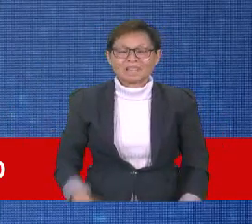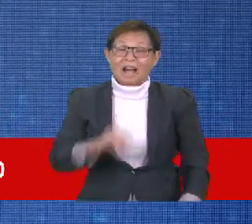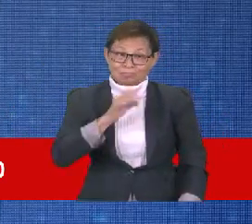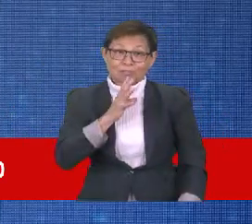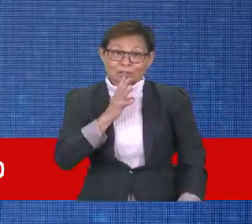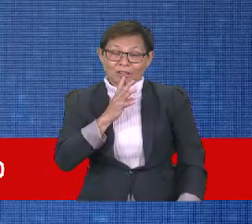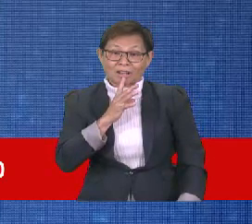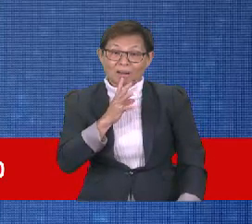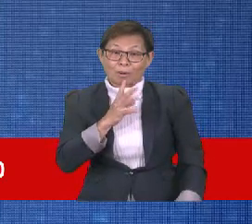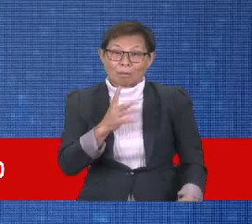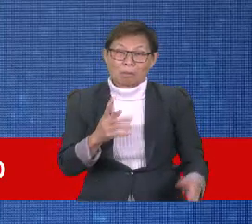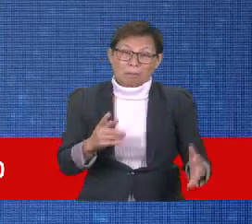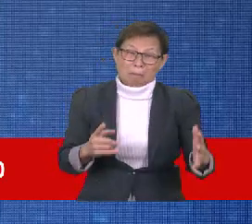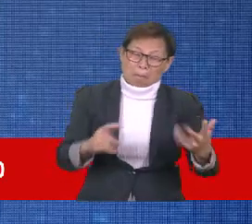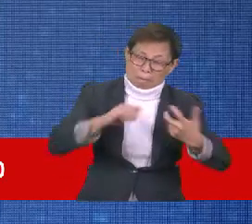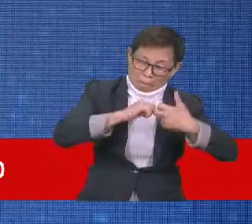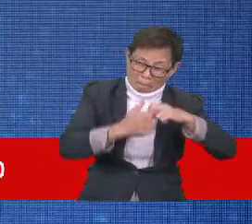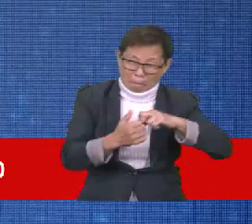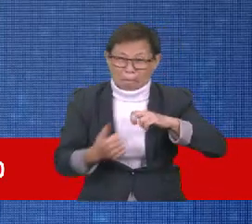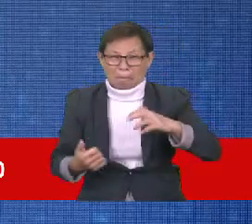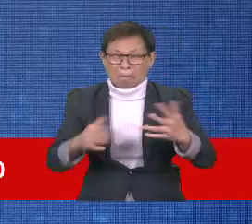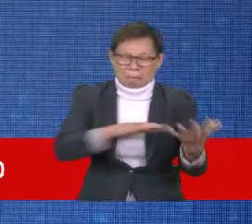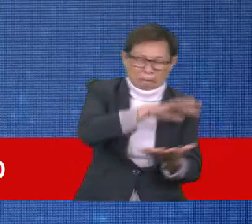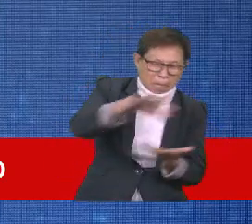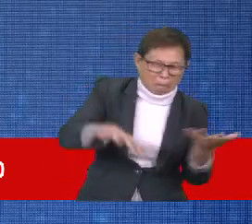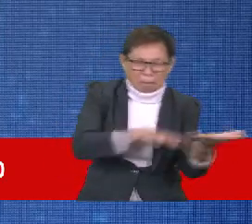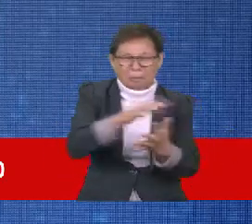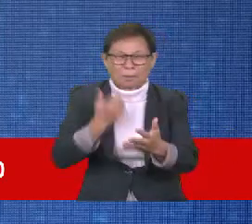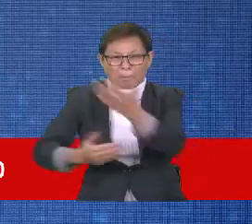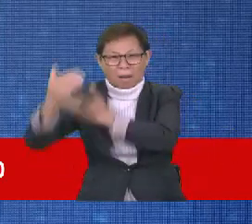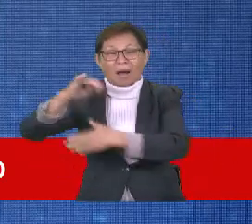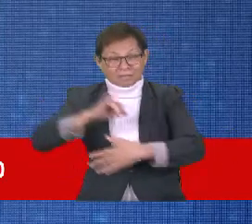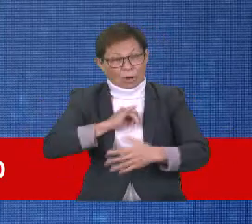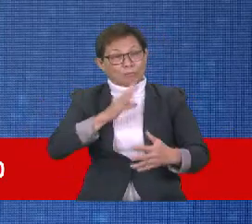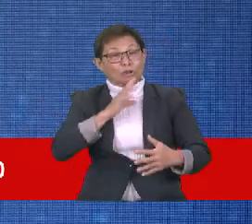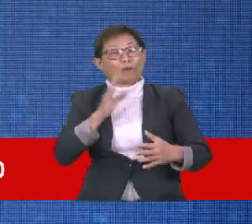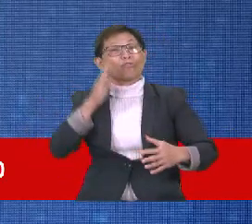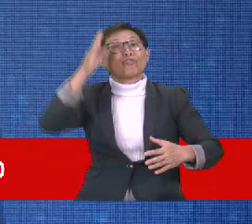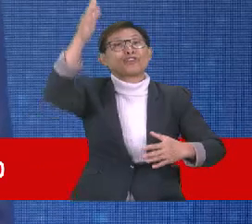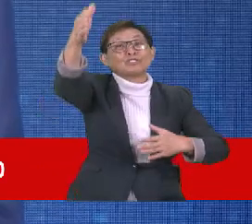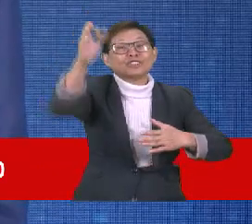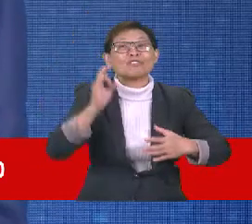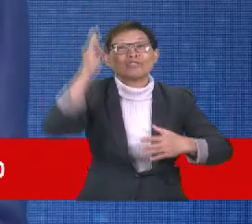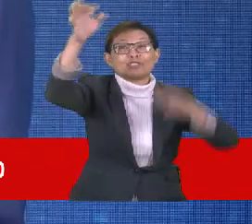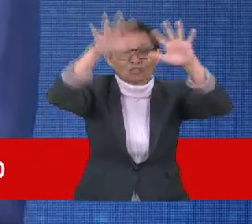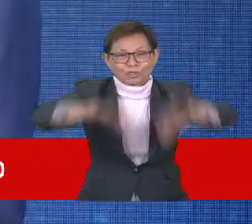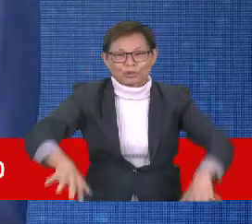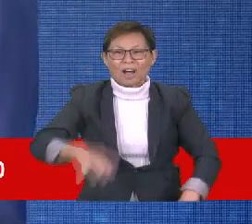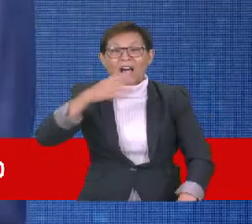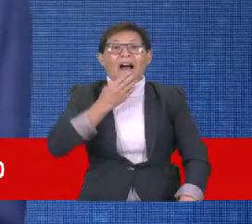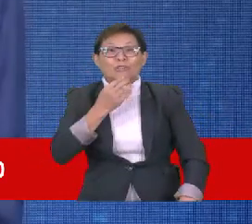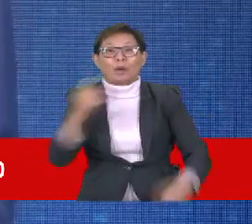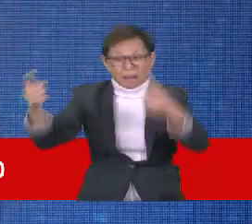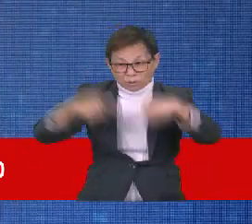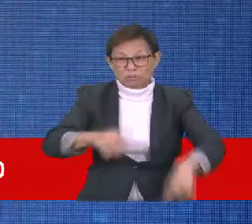mentioned about the tribulations of the past, but I think, as you said, I'm talking about the future of ASEAN. So if Anwar comes here talking about the